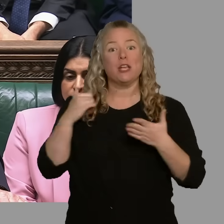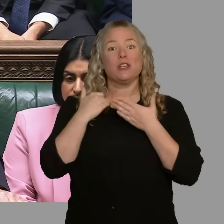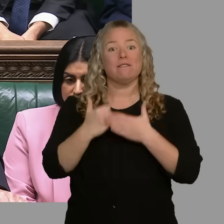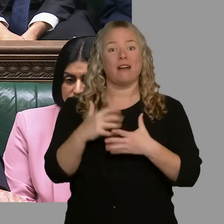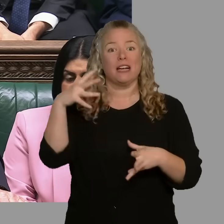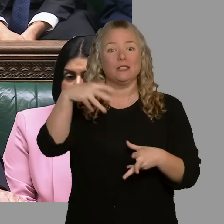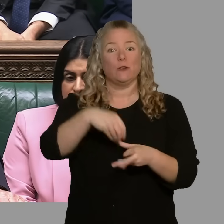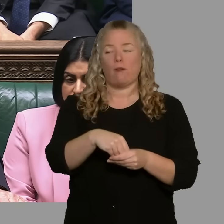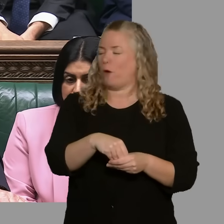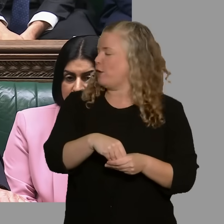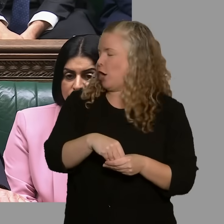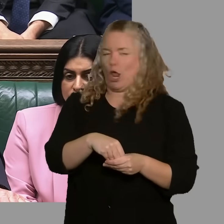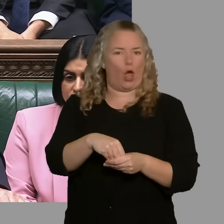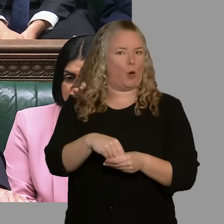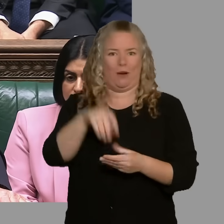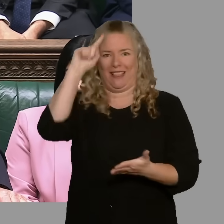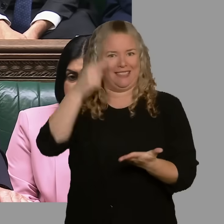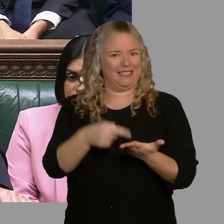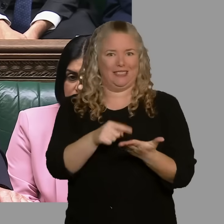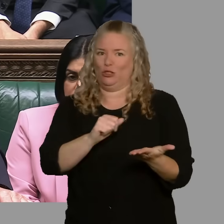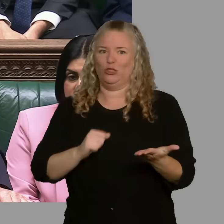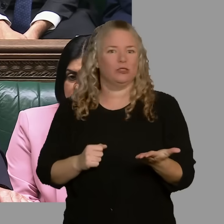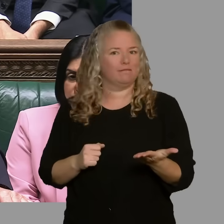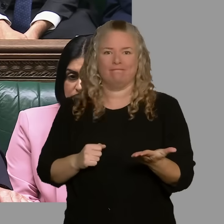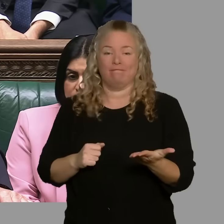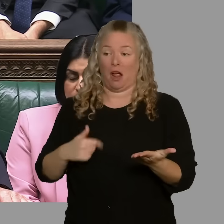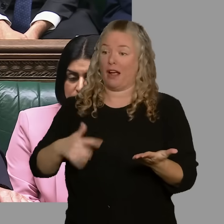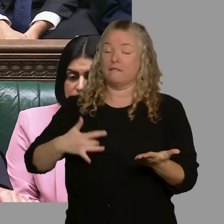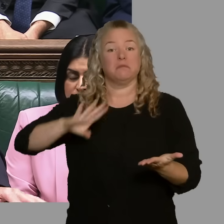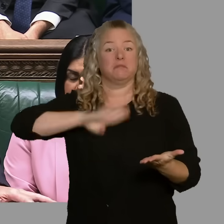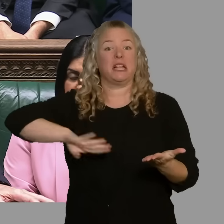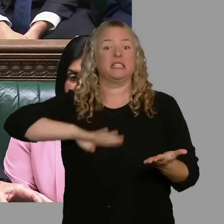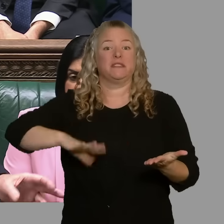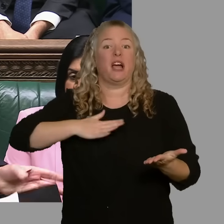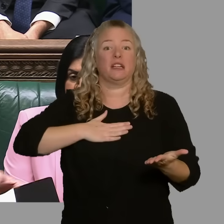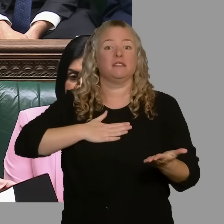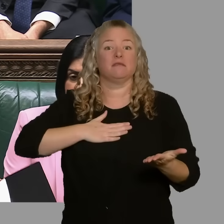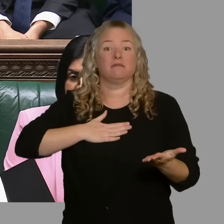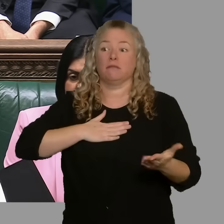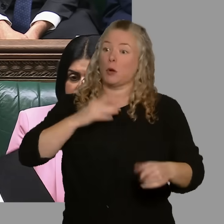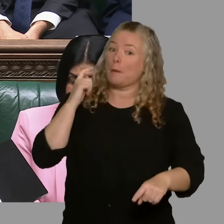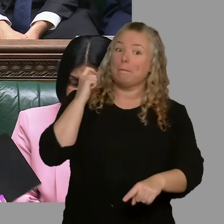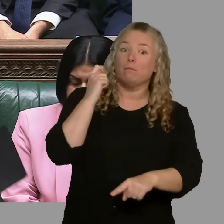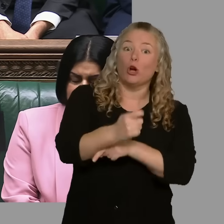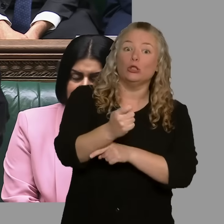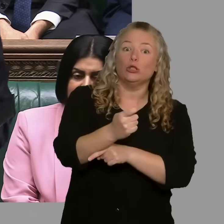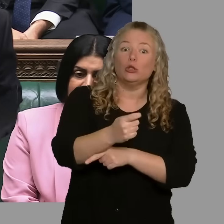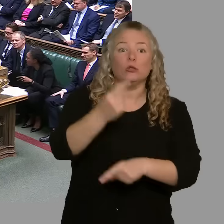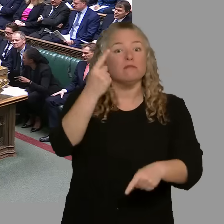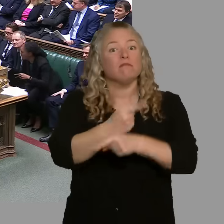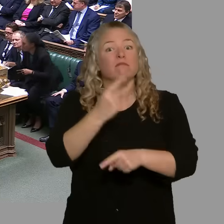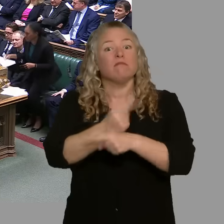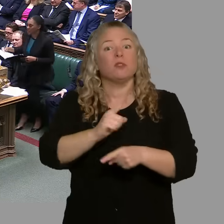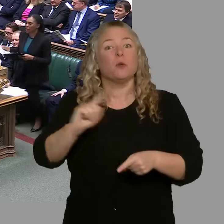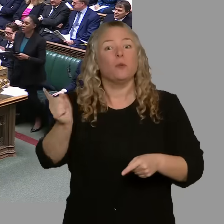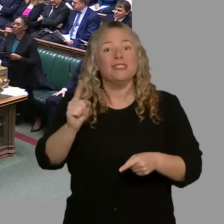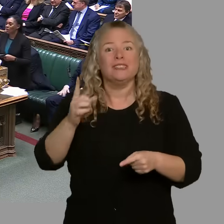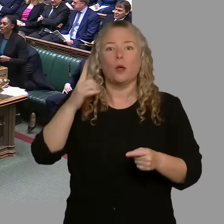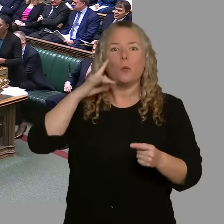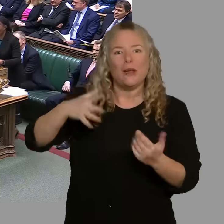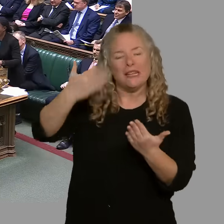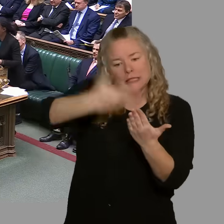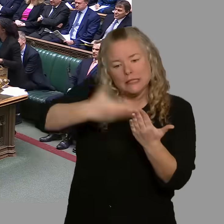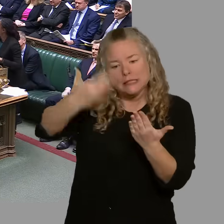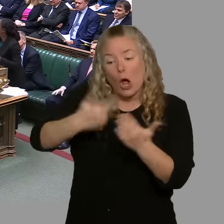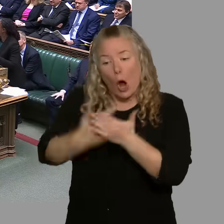witnesses only that were involved in short updates to the evidence that was submitted under the last government. That's not good enough.